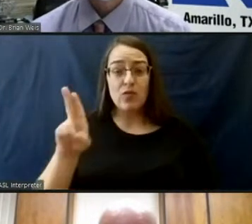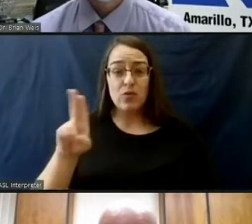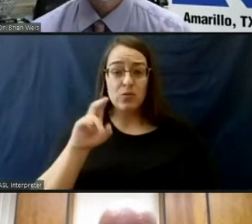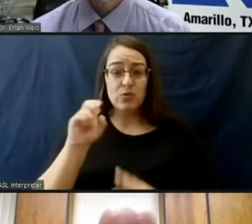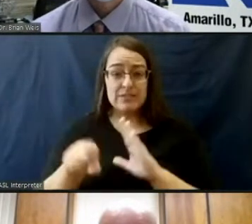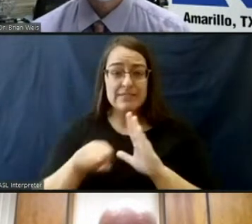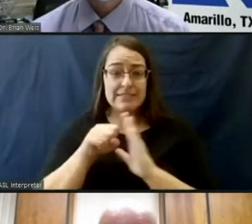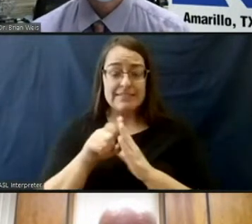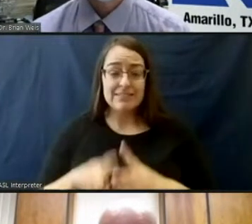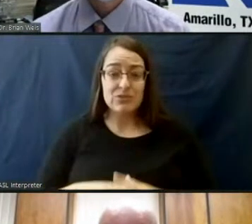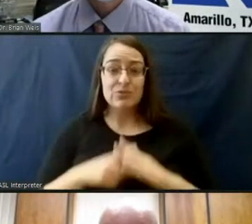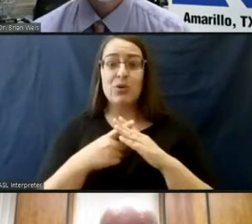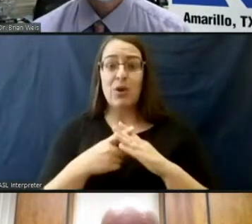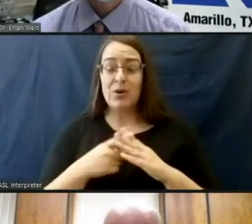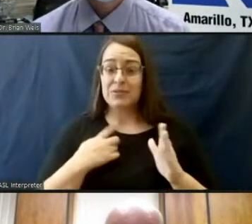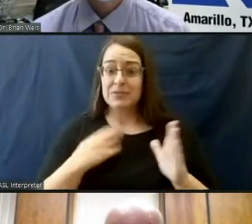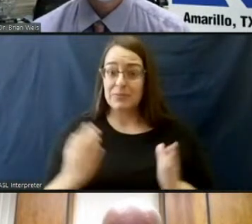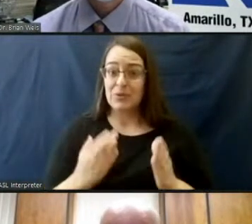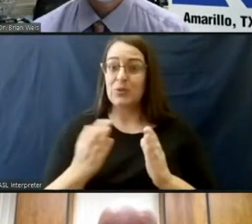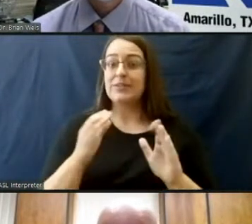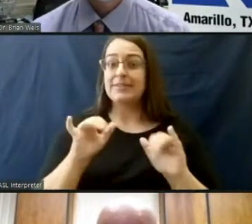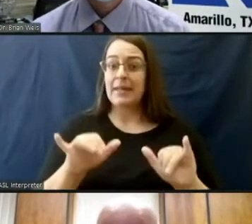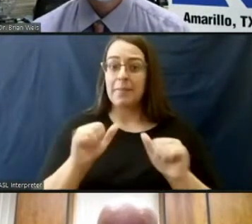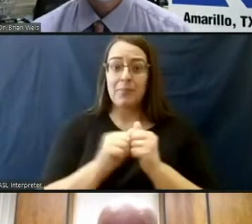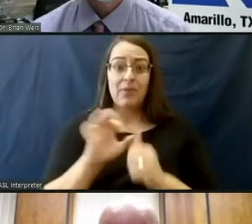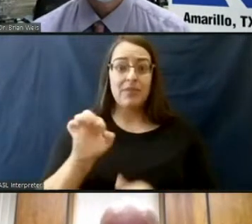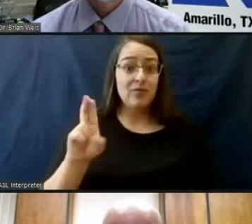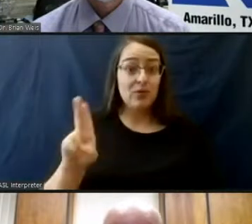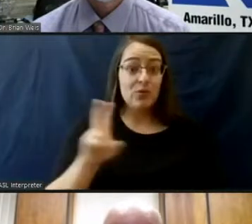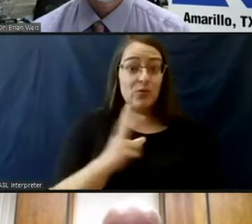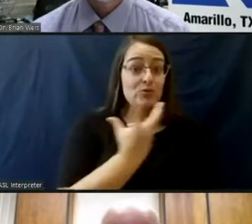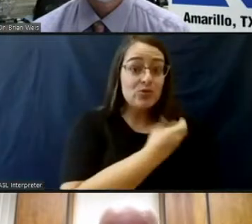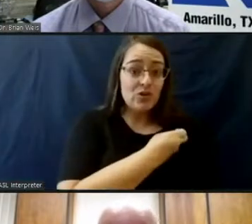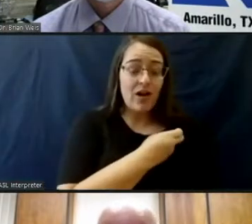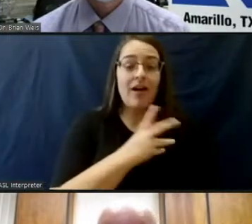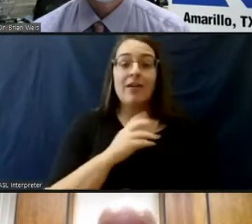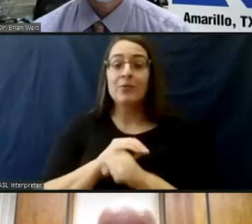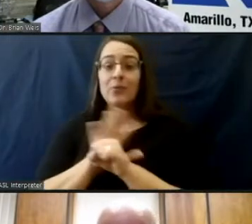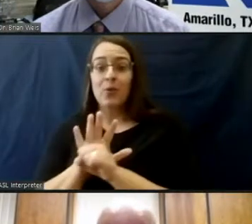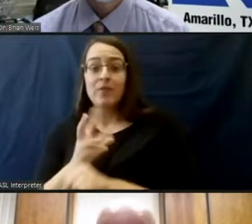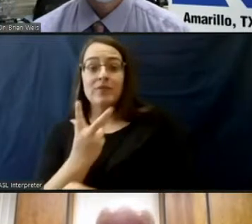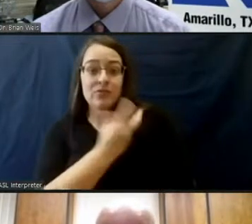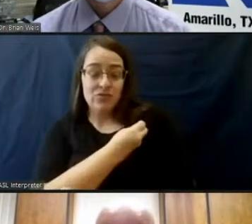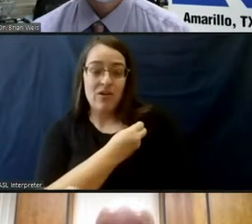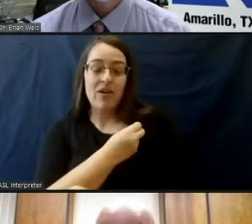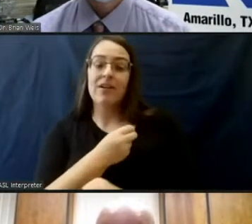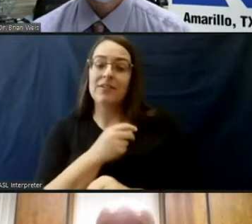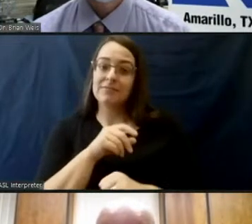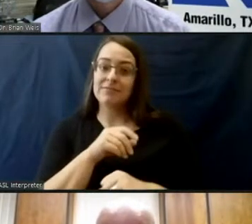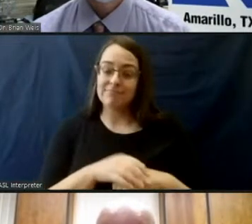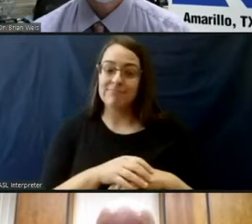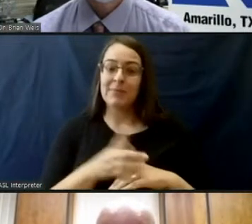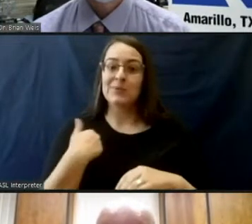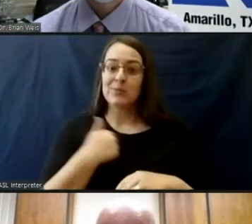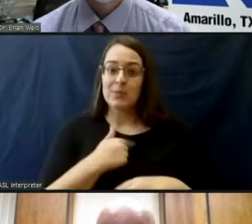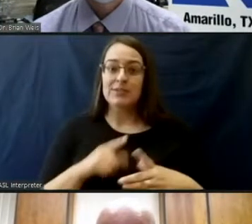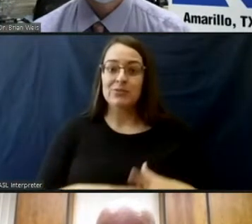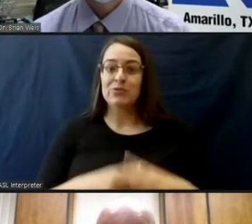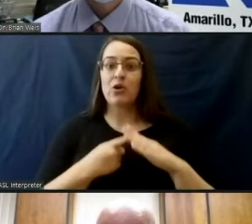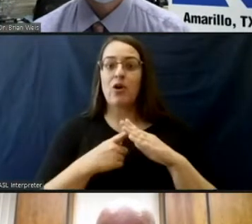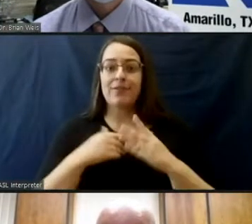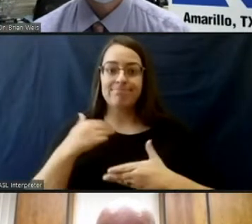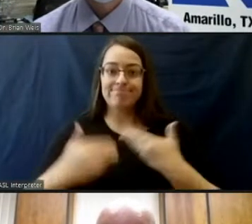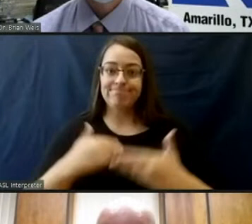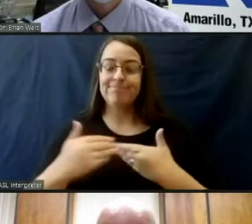going to encourage the same thing with the influenza vaccination. As we start to get that rolled out, please get vaccinated